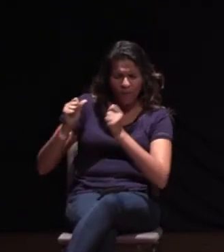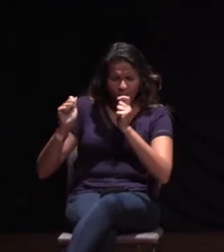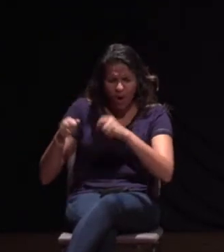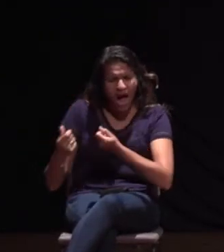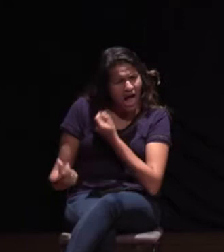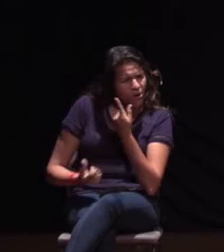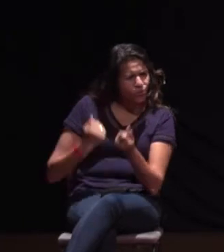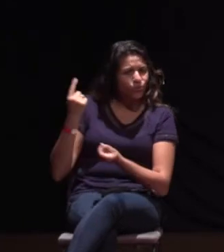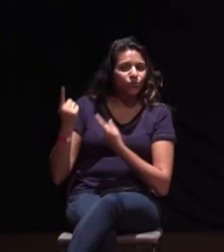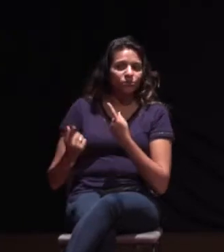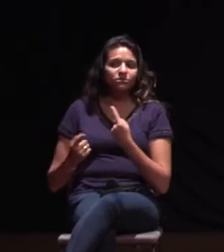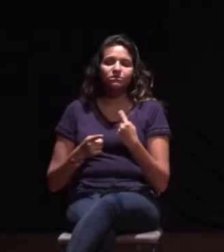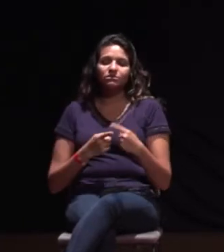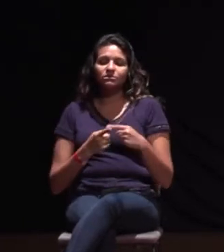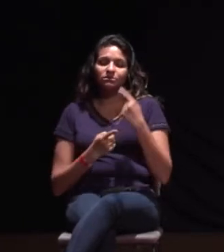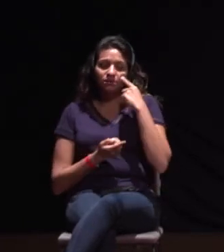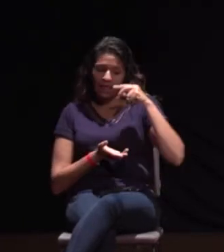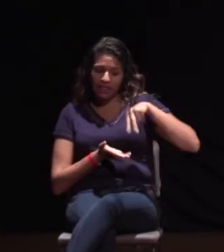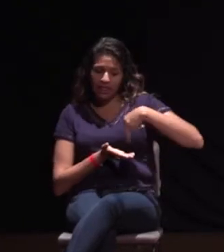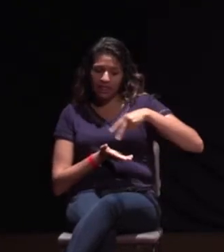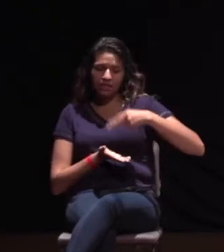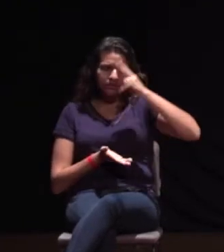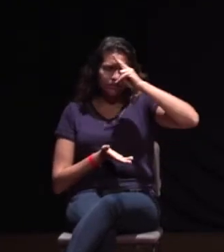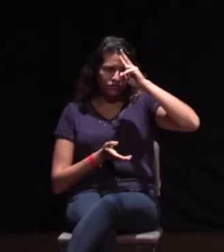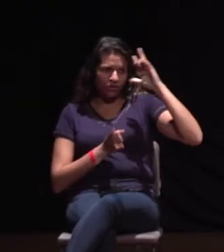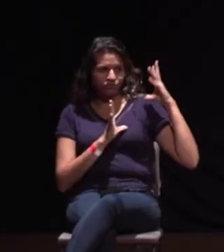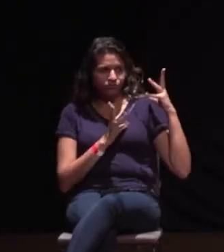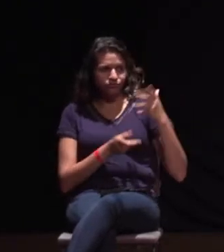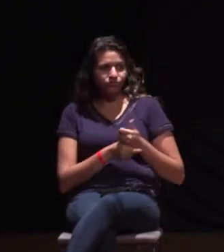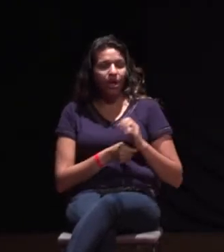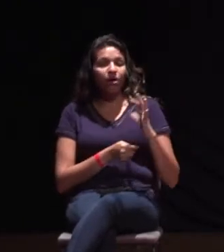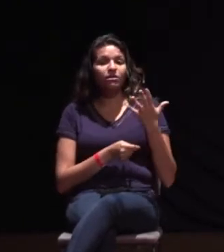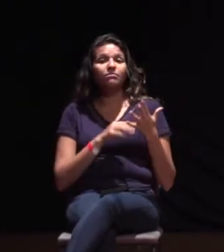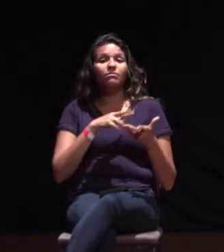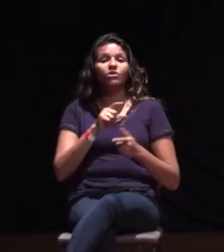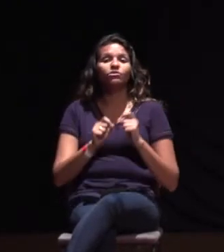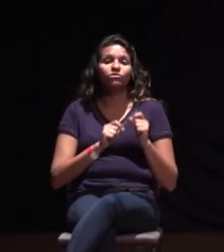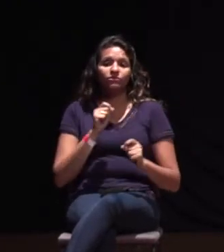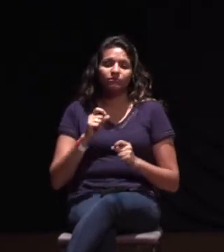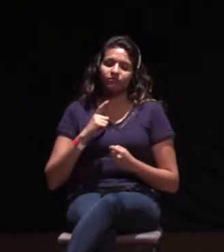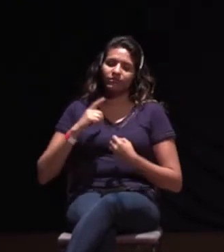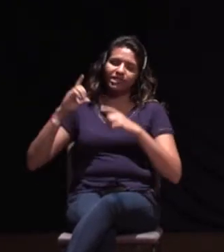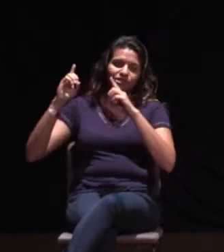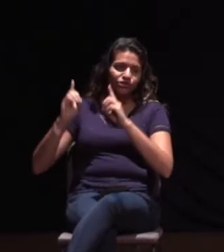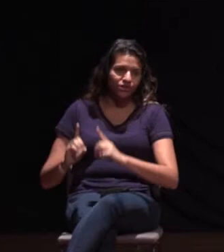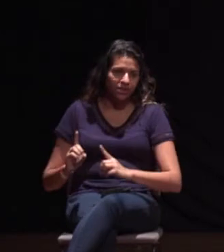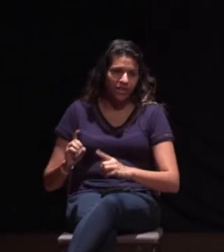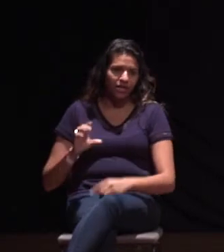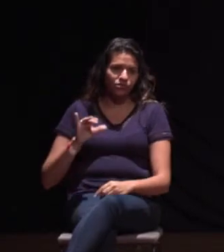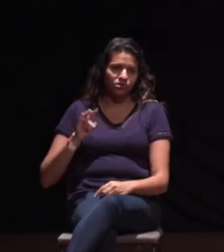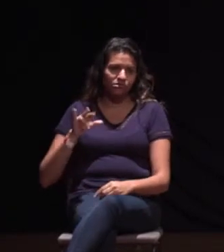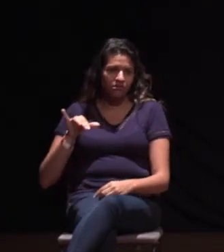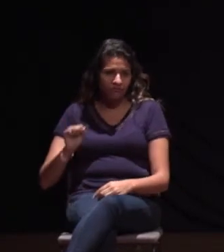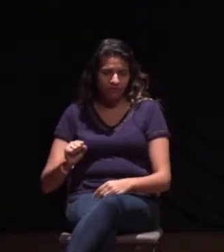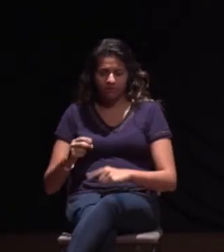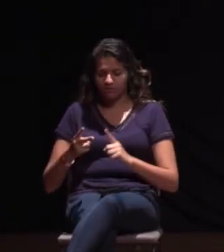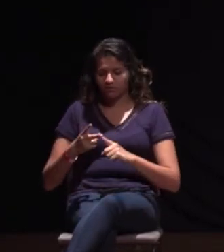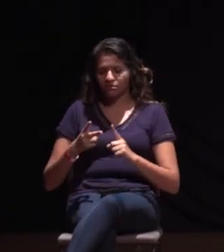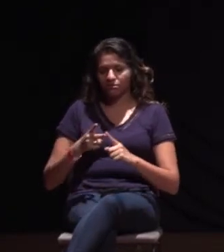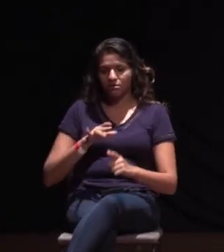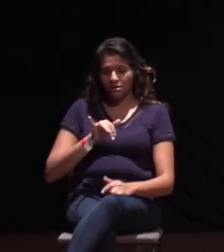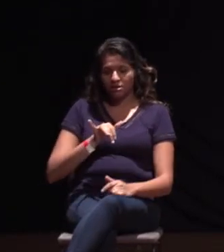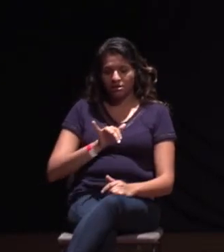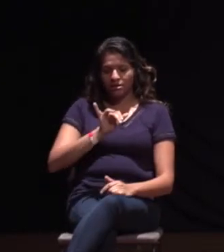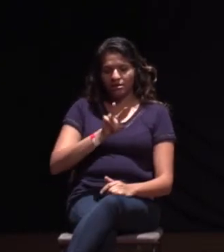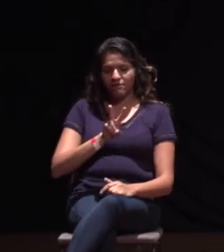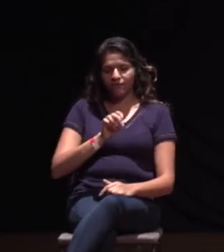things happening in the world, including the civil rights movement, of course, Yvonne Rainer's dance, 1963, happening right in the square center of the